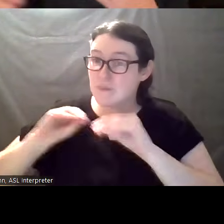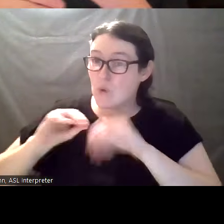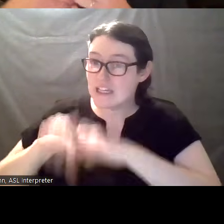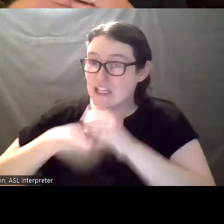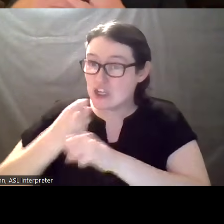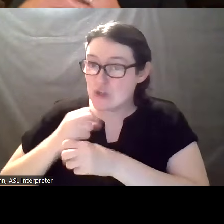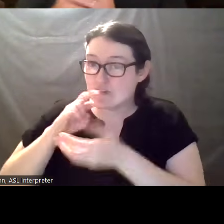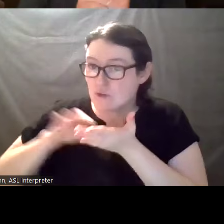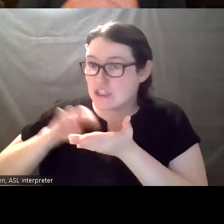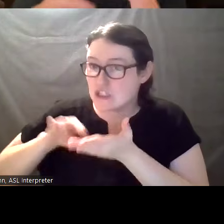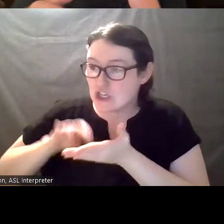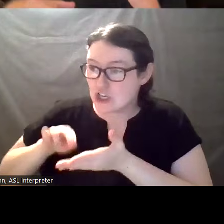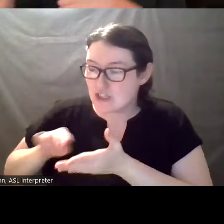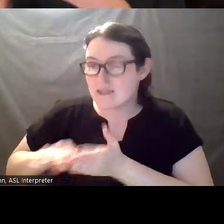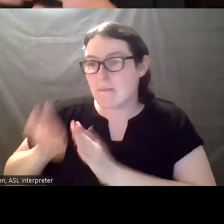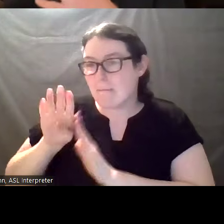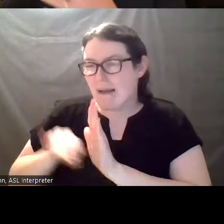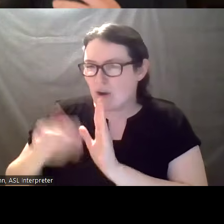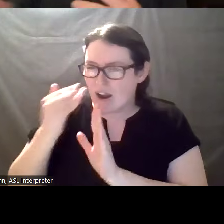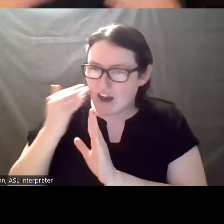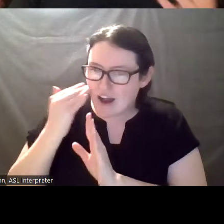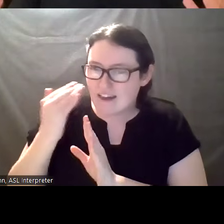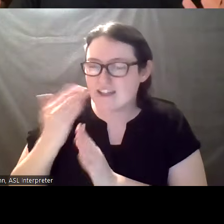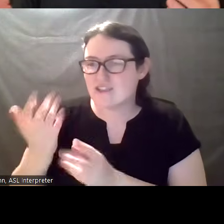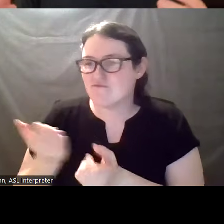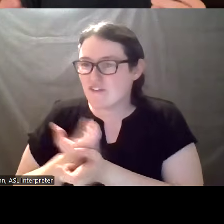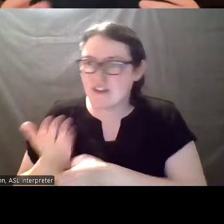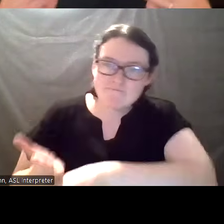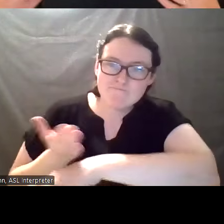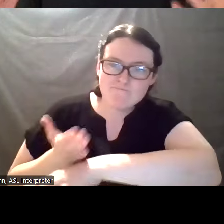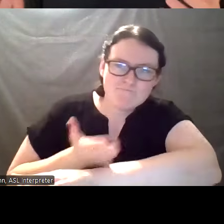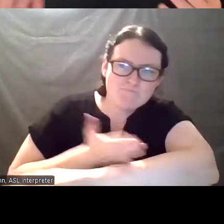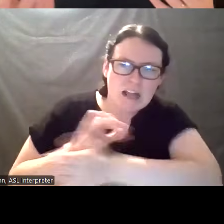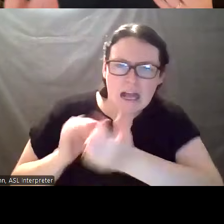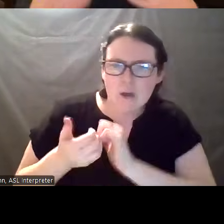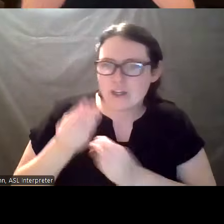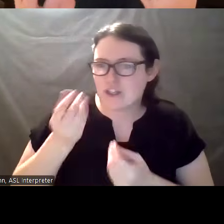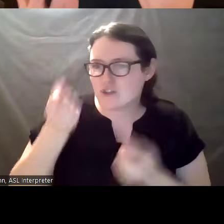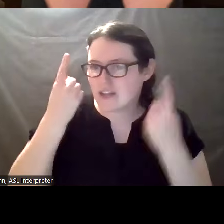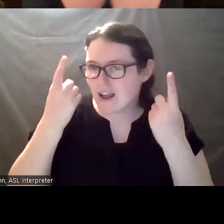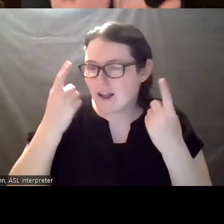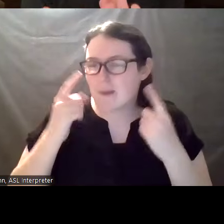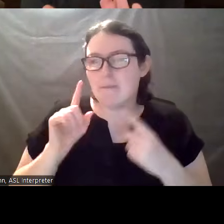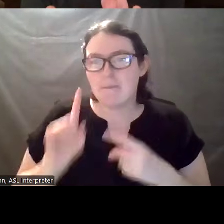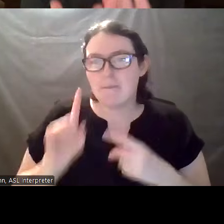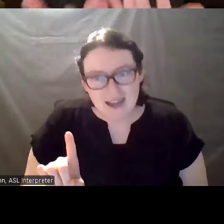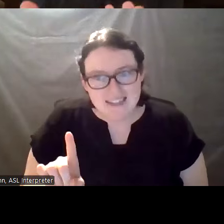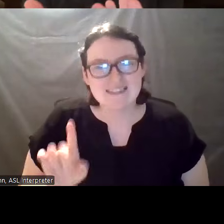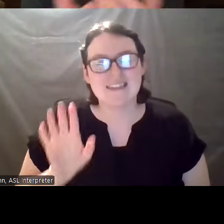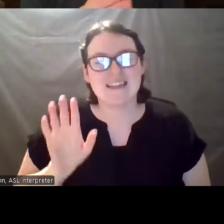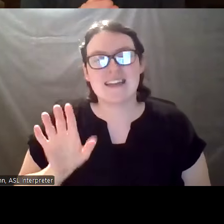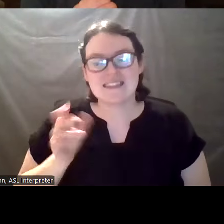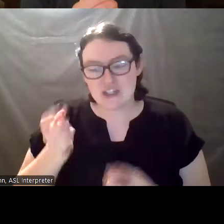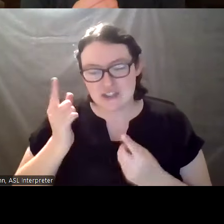it. So there are all kinds of improvements in the way he's understanding it. But also, he has a very specific understanding of